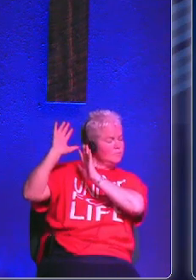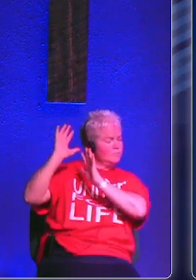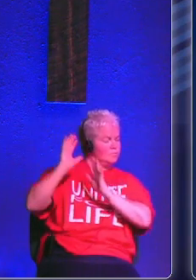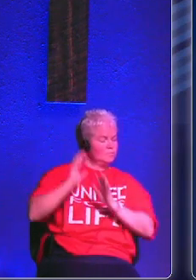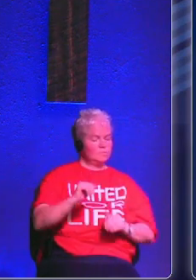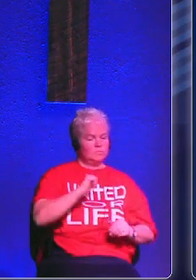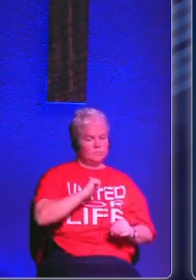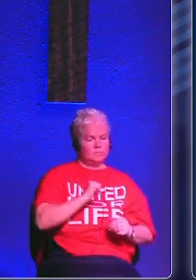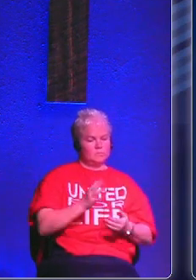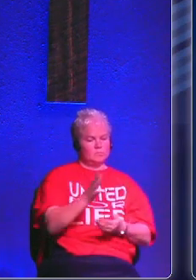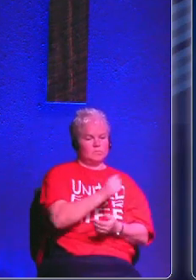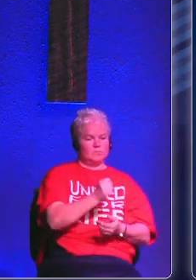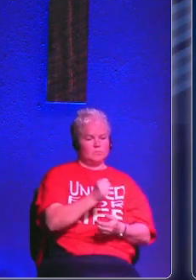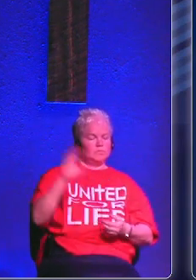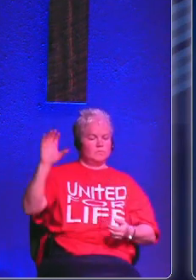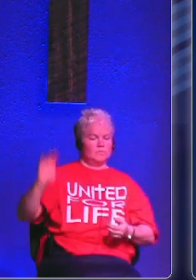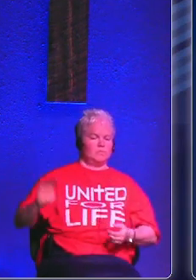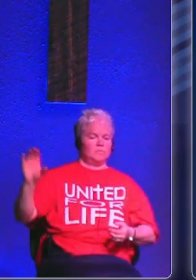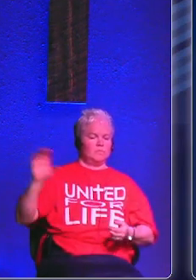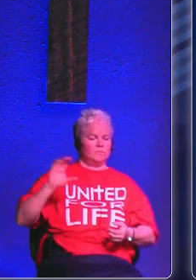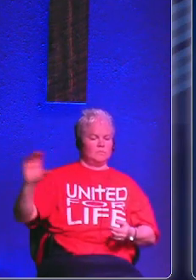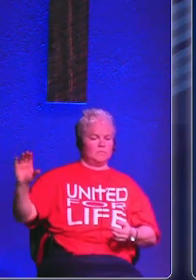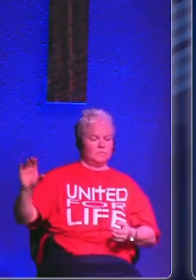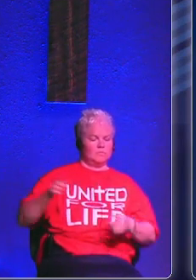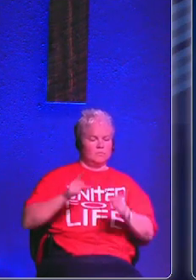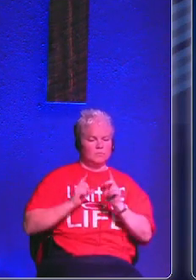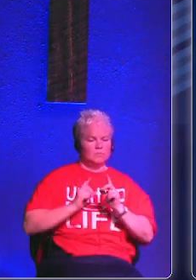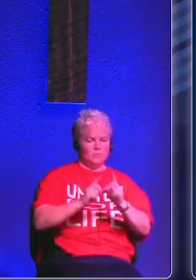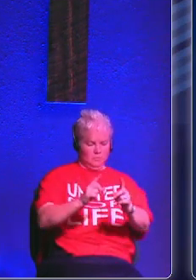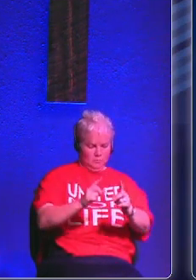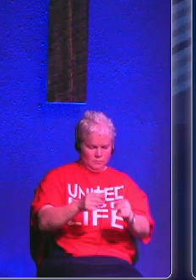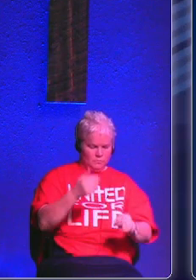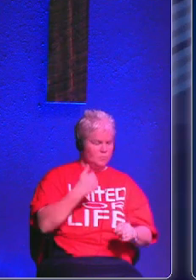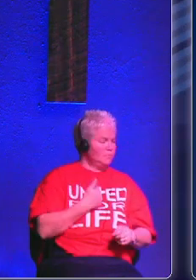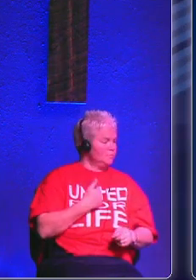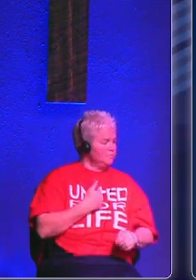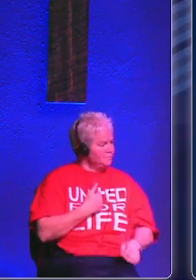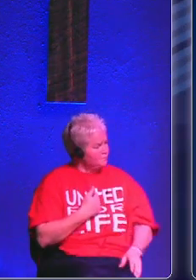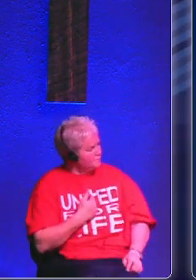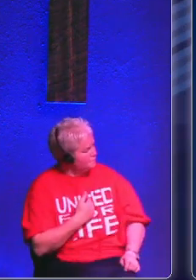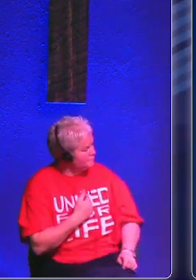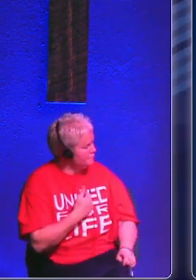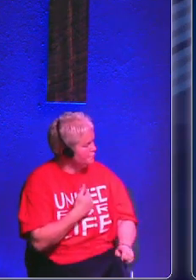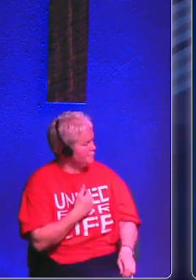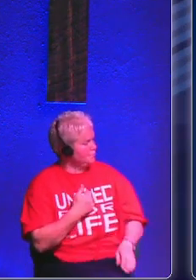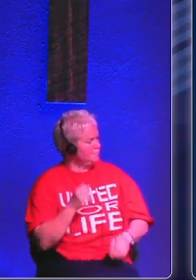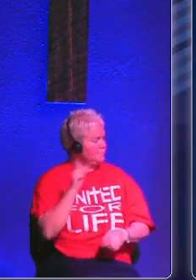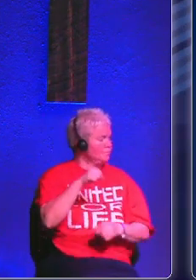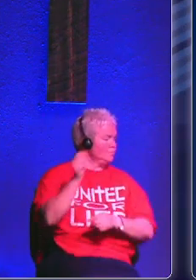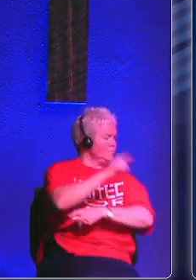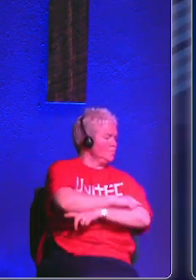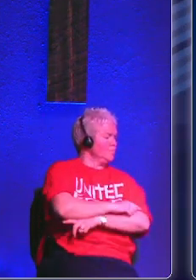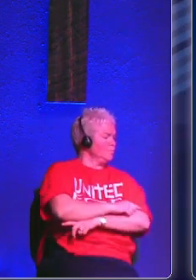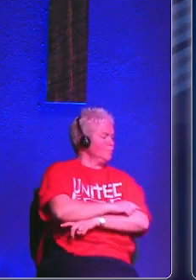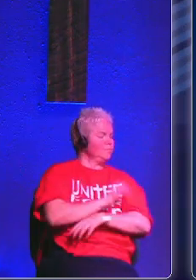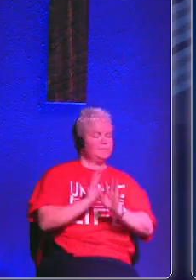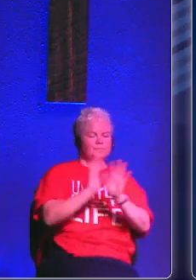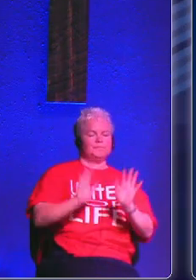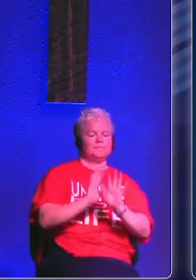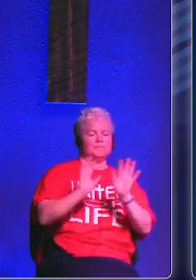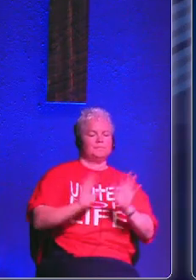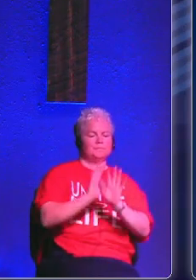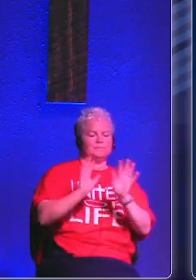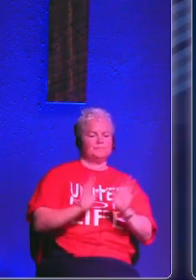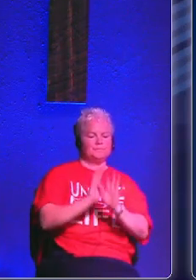yourself and you need to take up your cross and follow me every day. Yeah, but it's